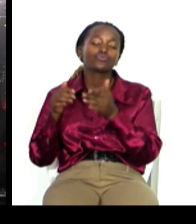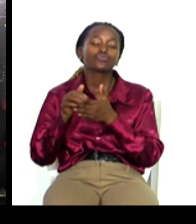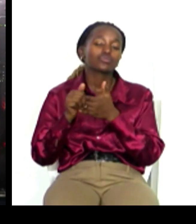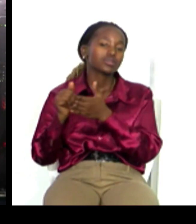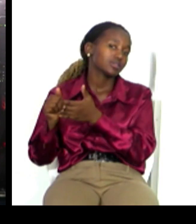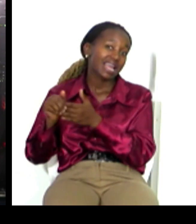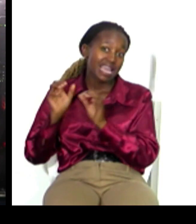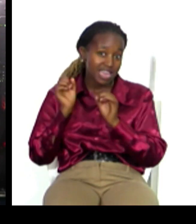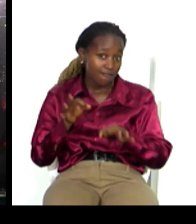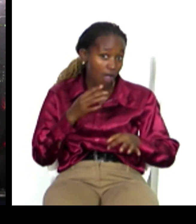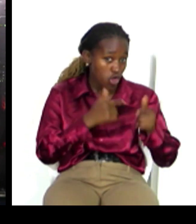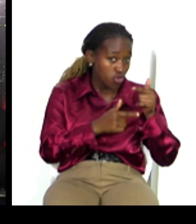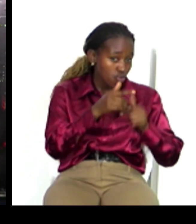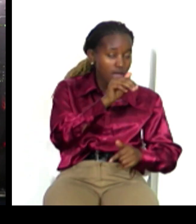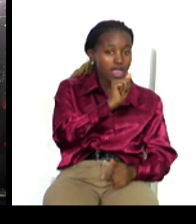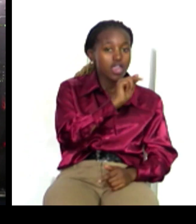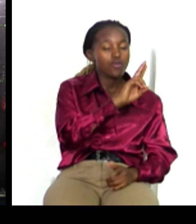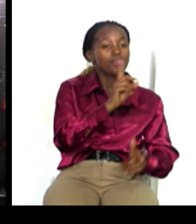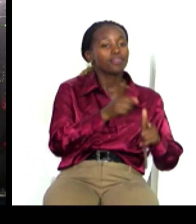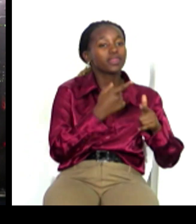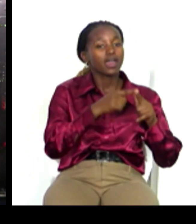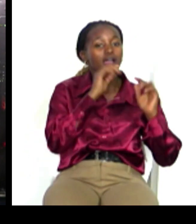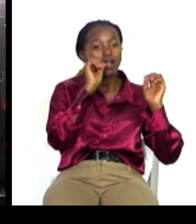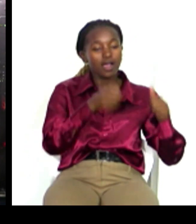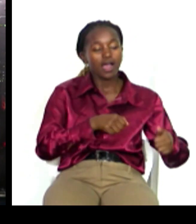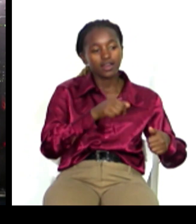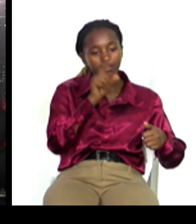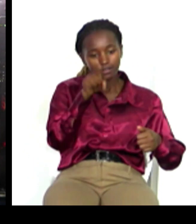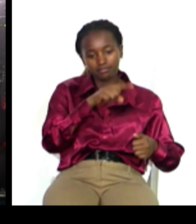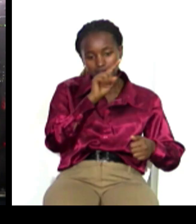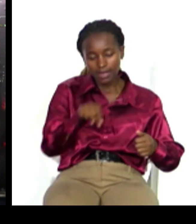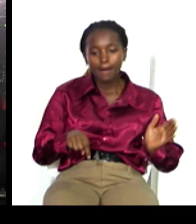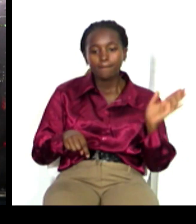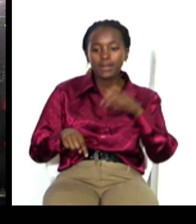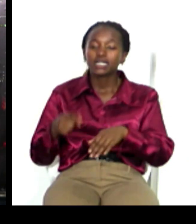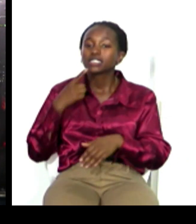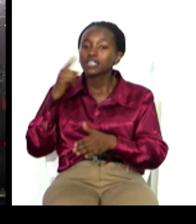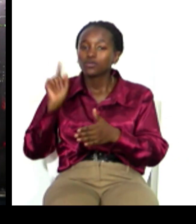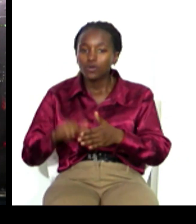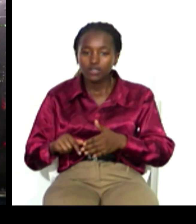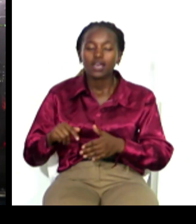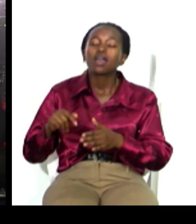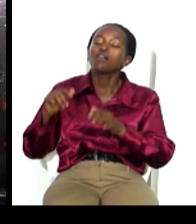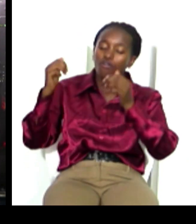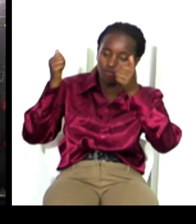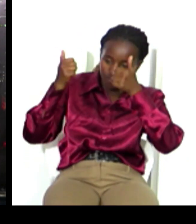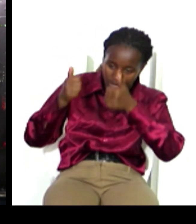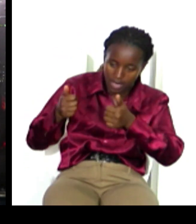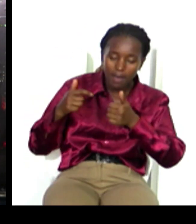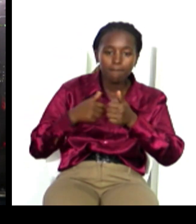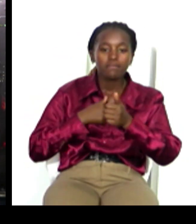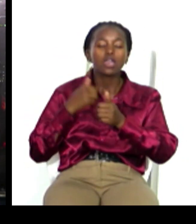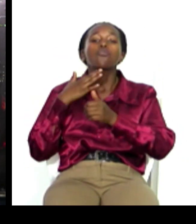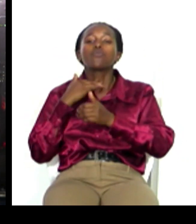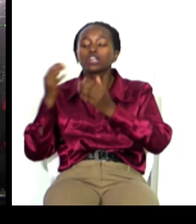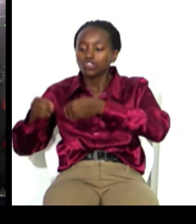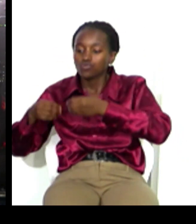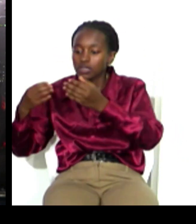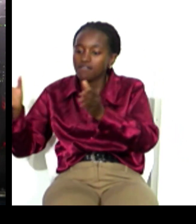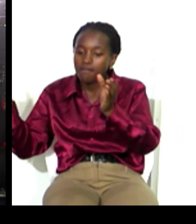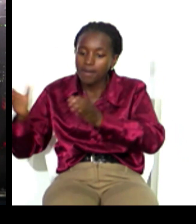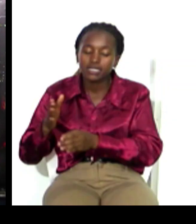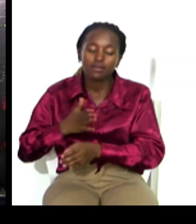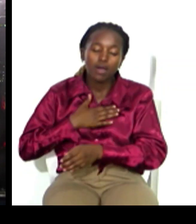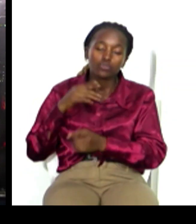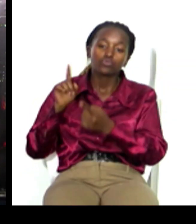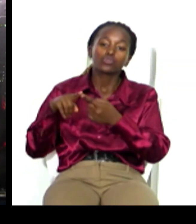that akishashinda AU seat, ndiye anakuja anaanza kusema haya, wacha mimi niwapange. The person mwenye naachia hii party, you know very